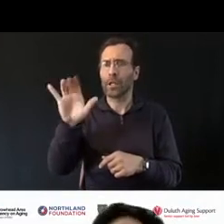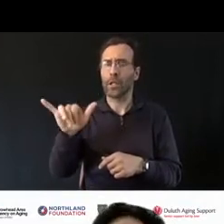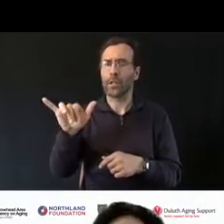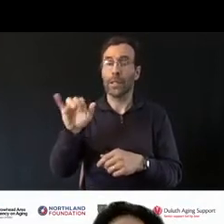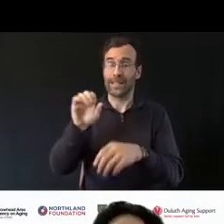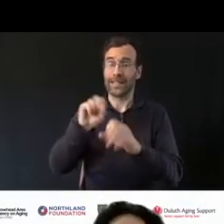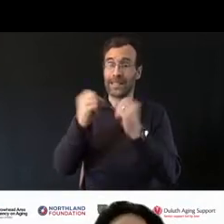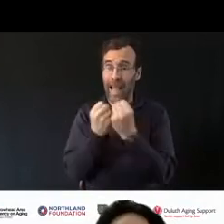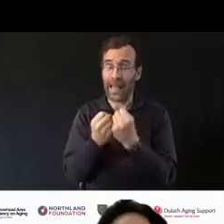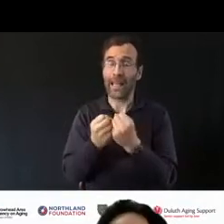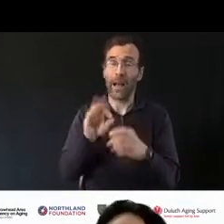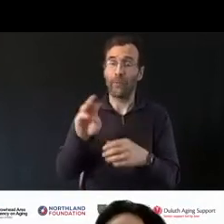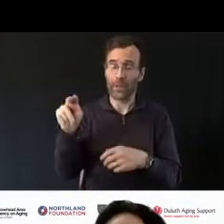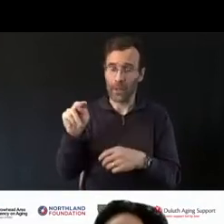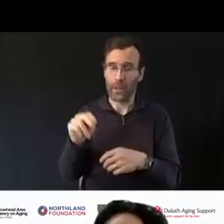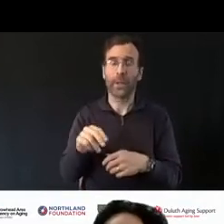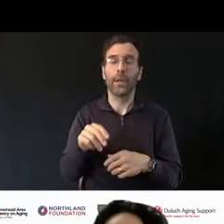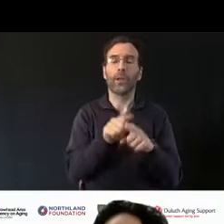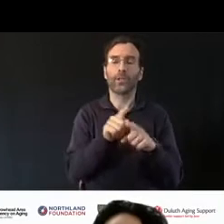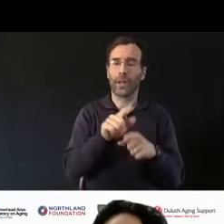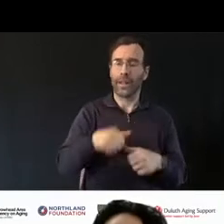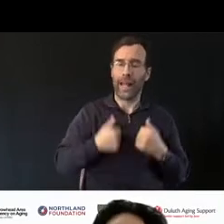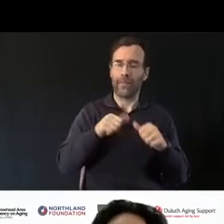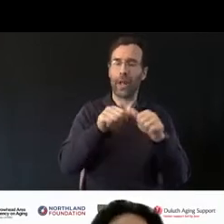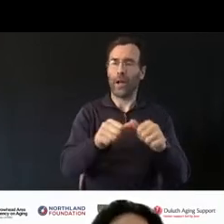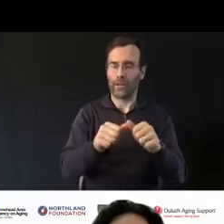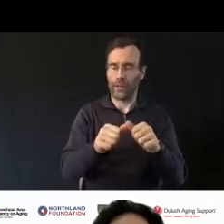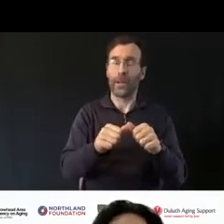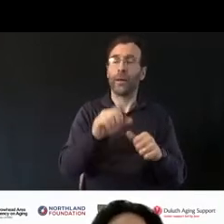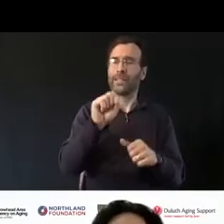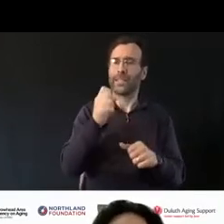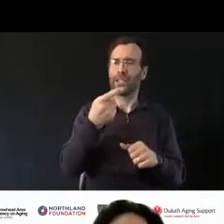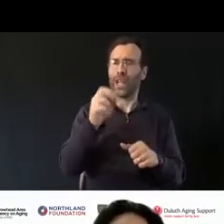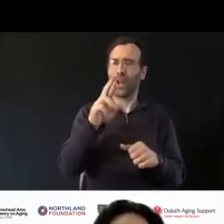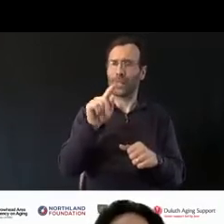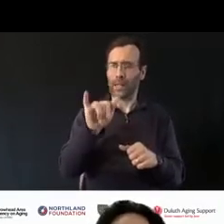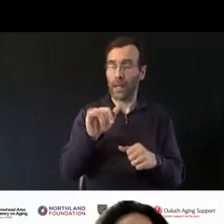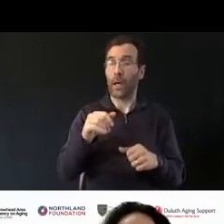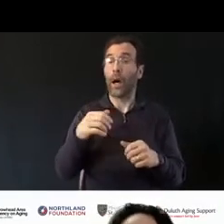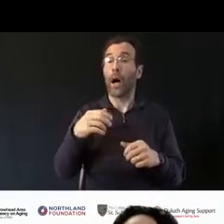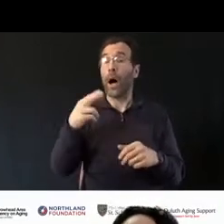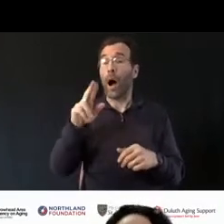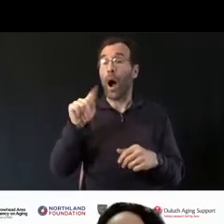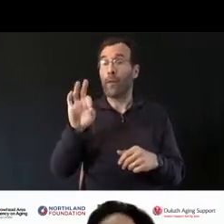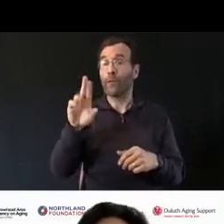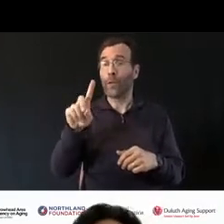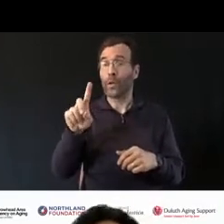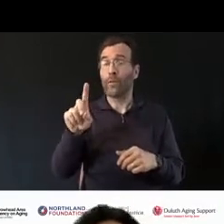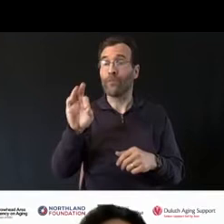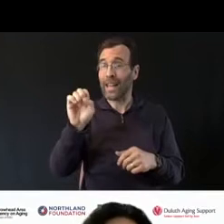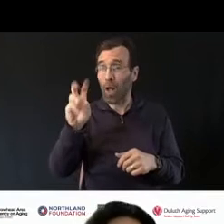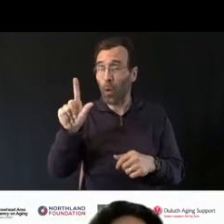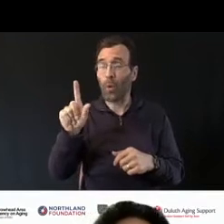Minnesota Gerontological Society, a Hartford Fellow, McNair Scholar, and a Health and Aging Policy